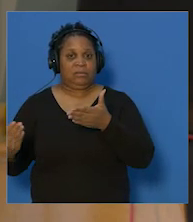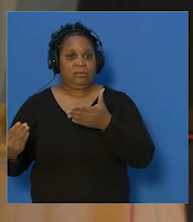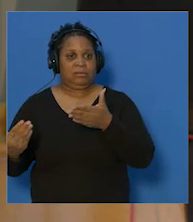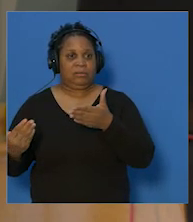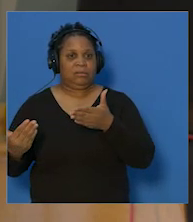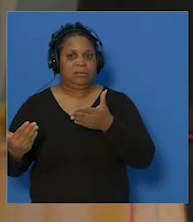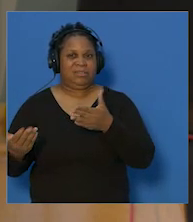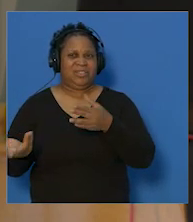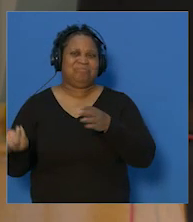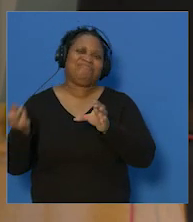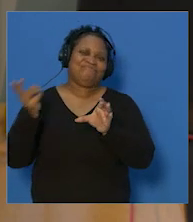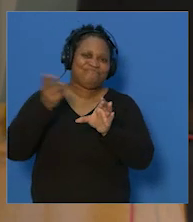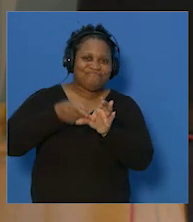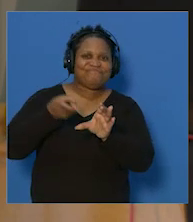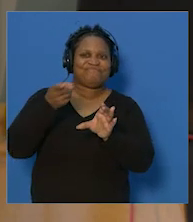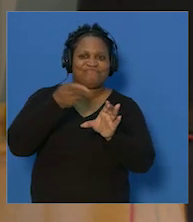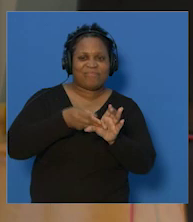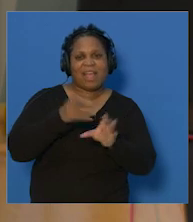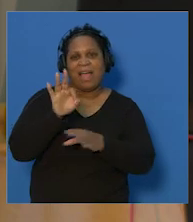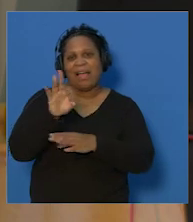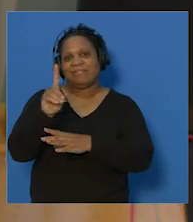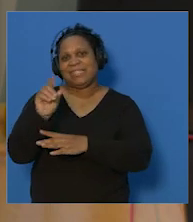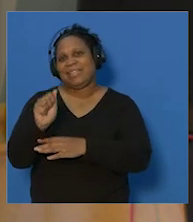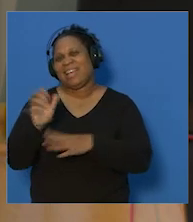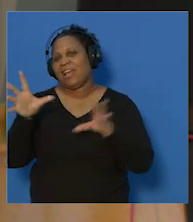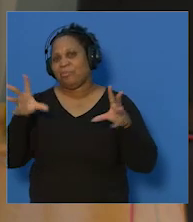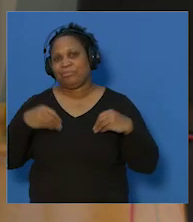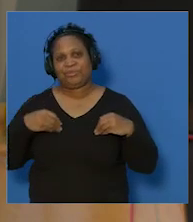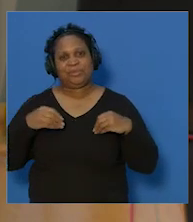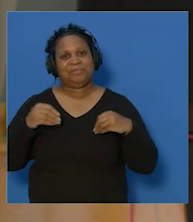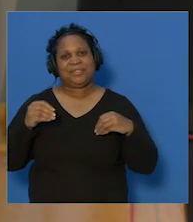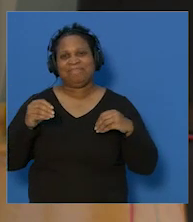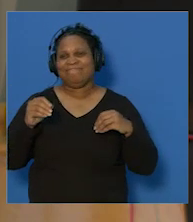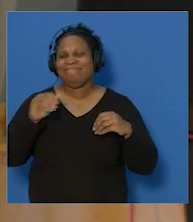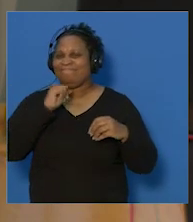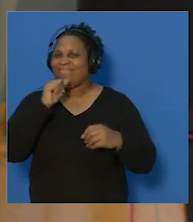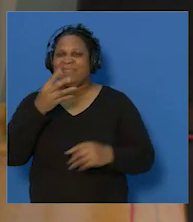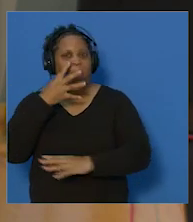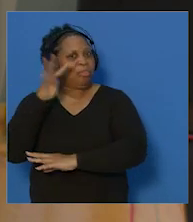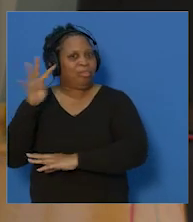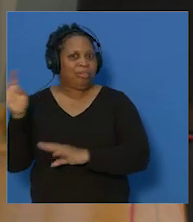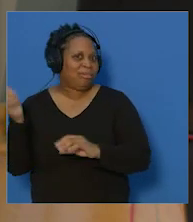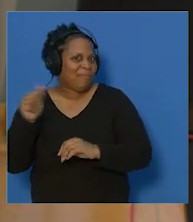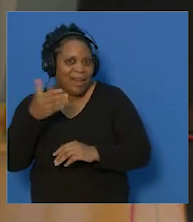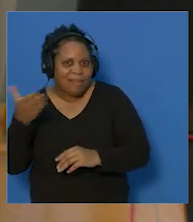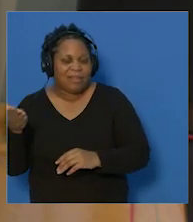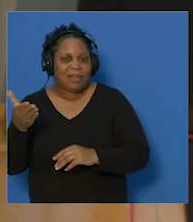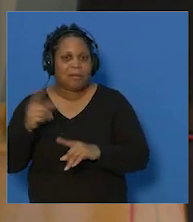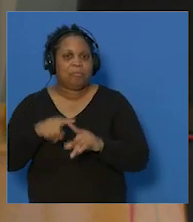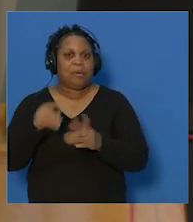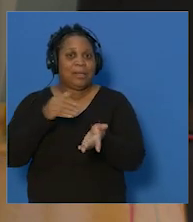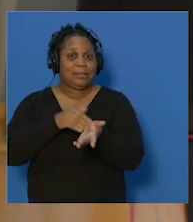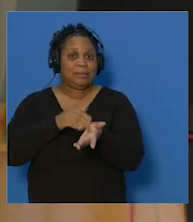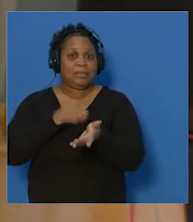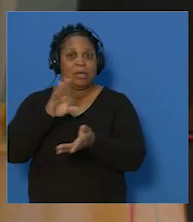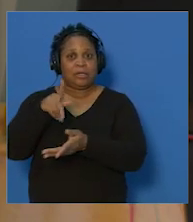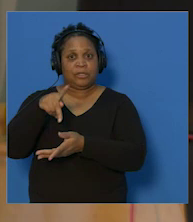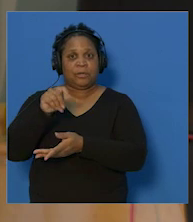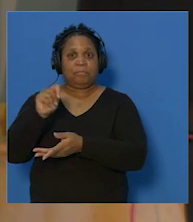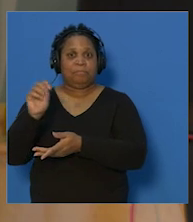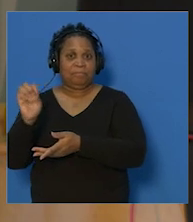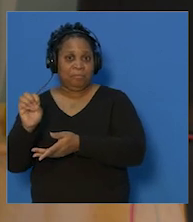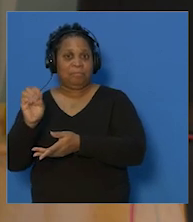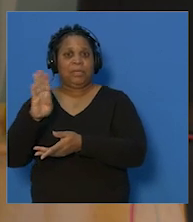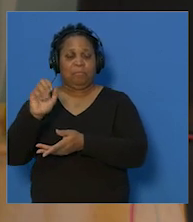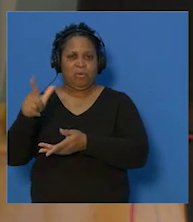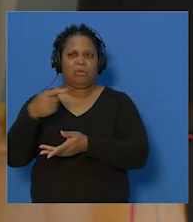on board that are FDA approved and so forth. No cards are off the table, so to speak, if I could say that. And also, Dr. Peekball has also shared similar